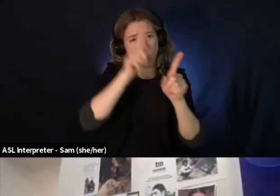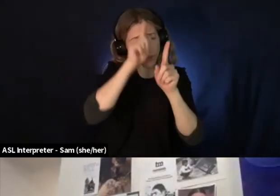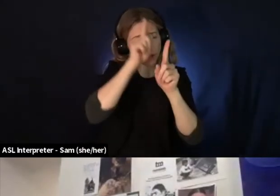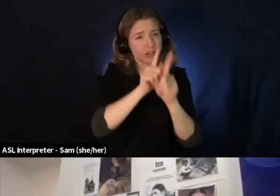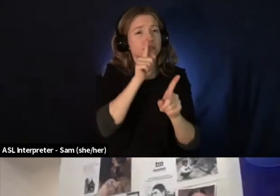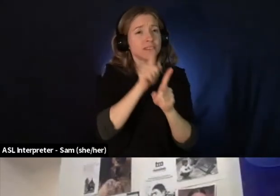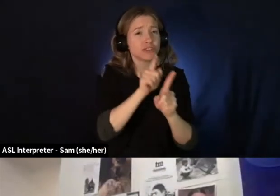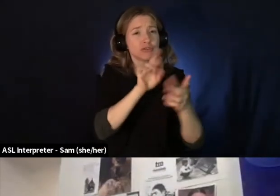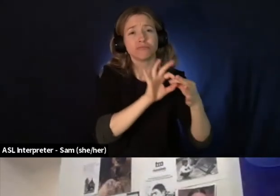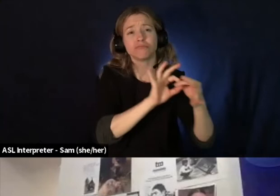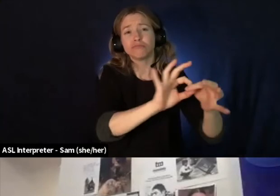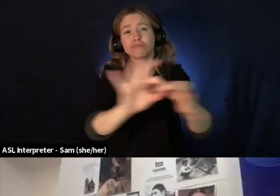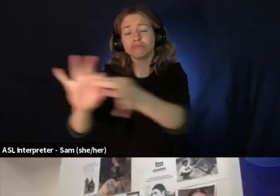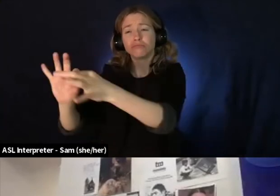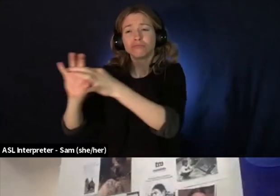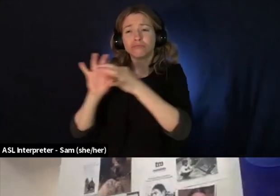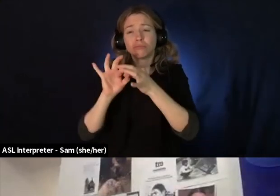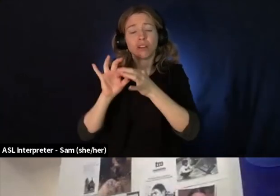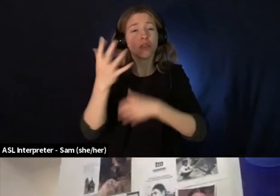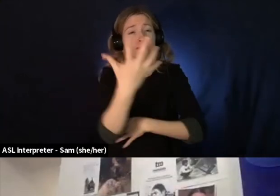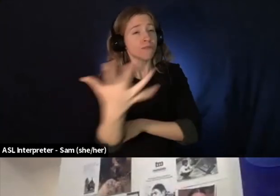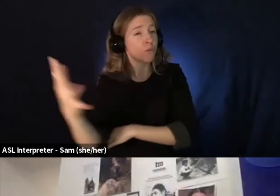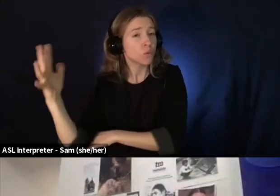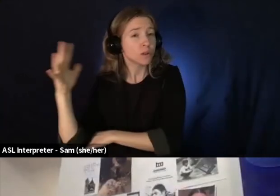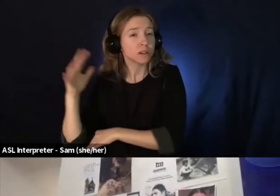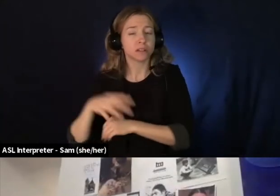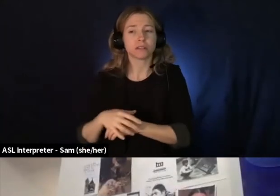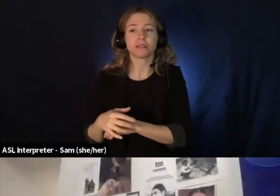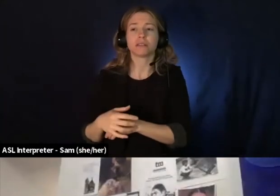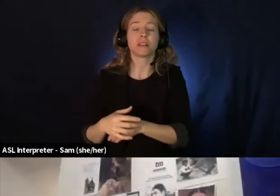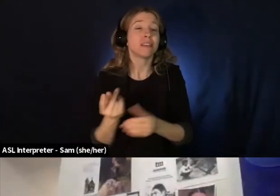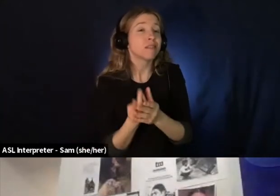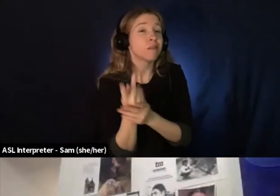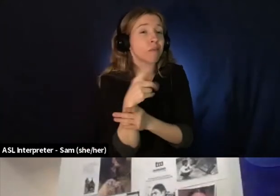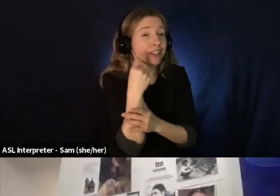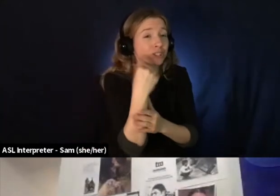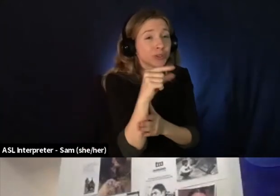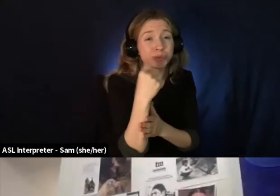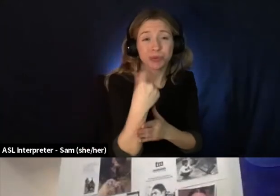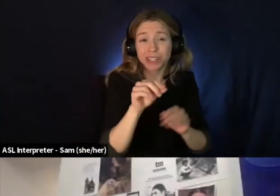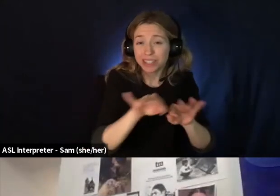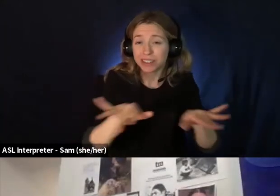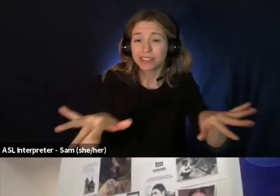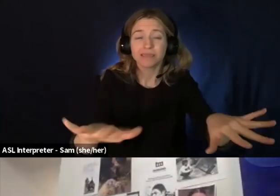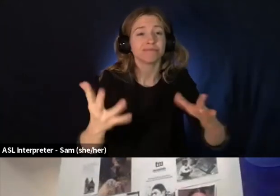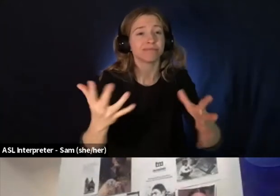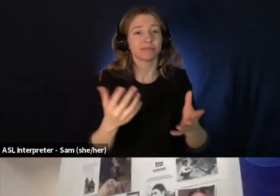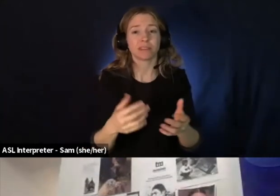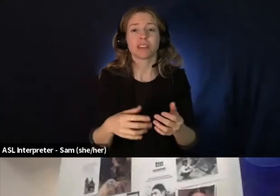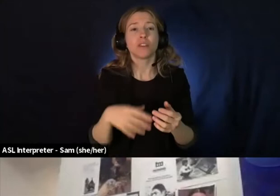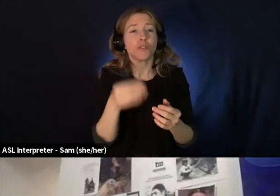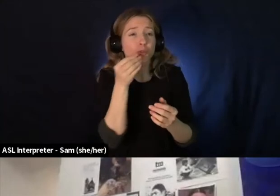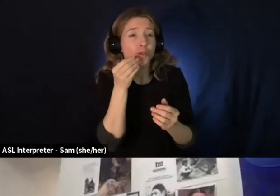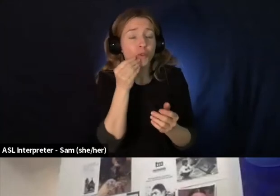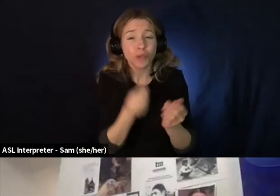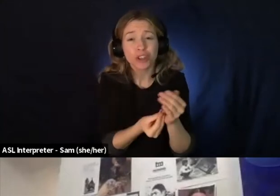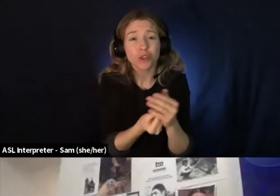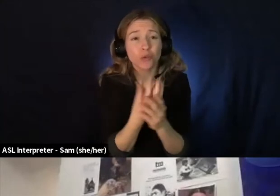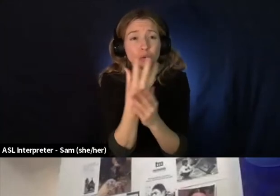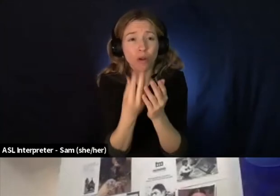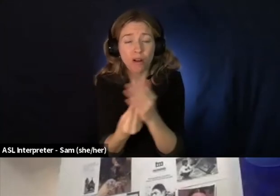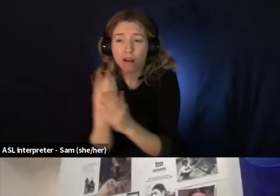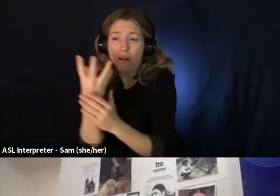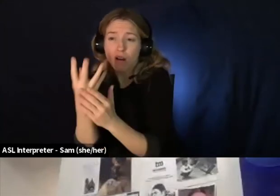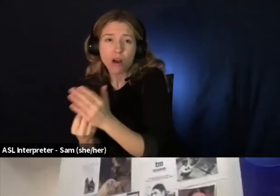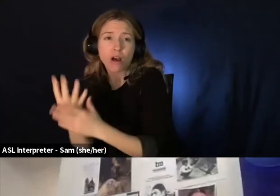and the different items that grow to provide sustenance for us. All of these would have been mentioned, and we